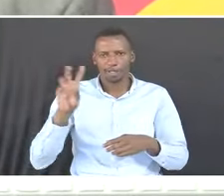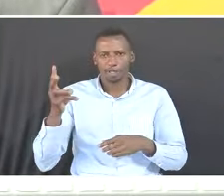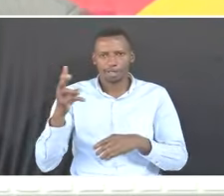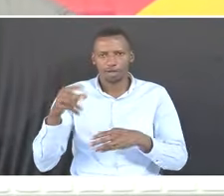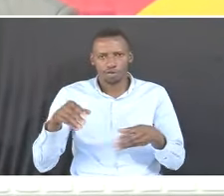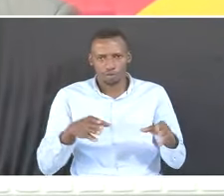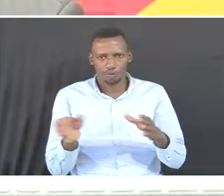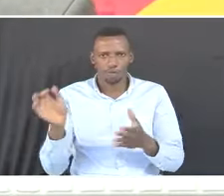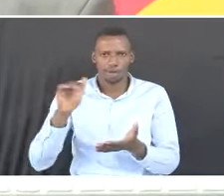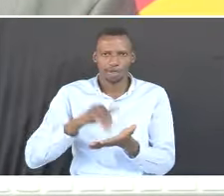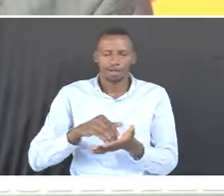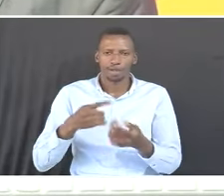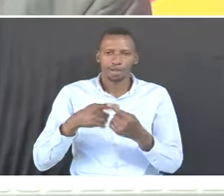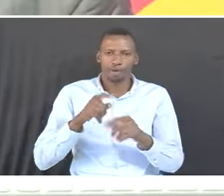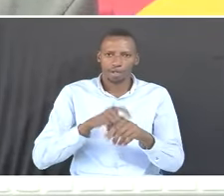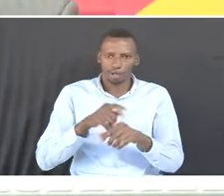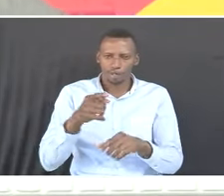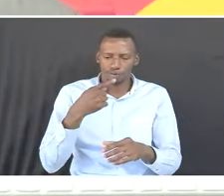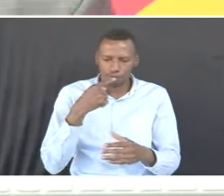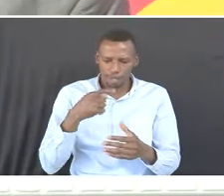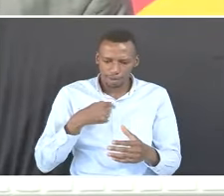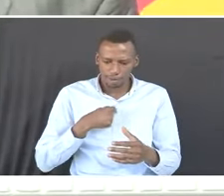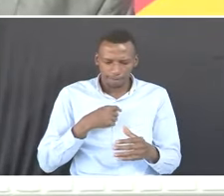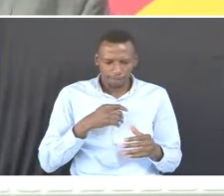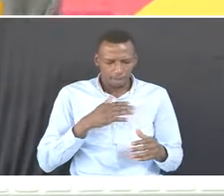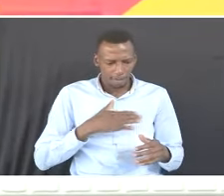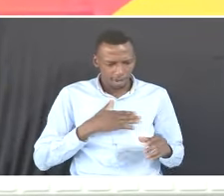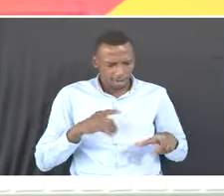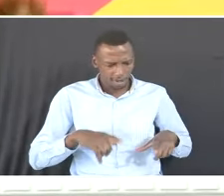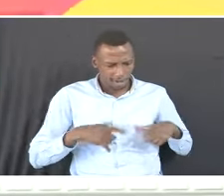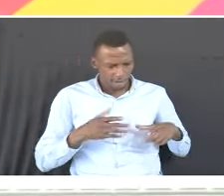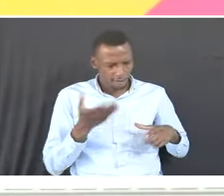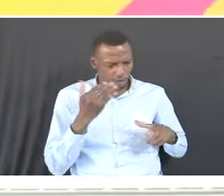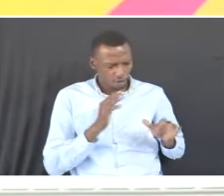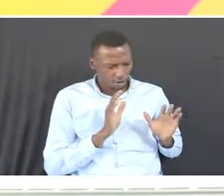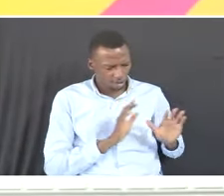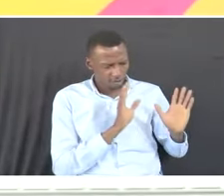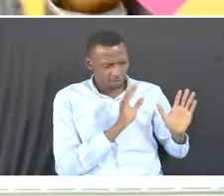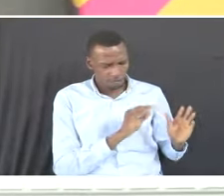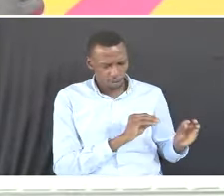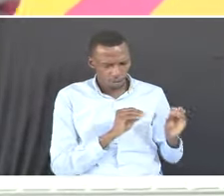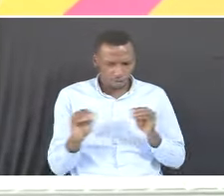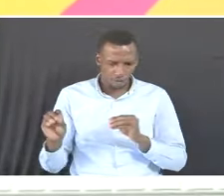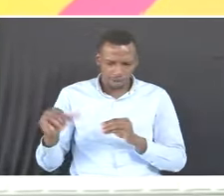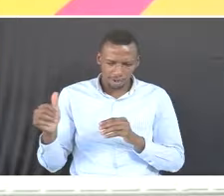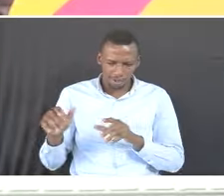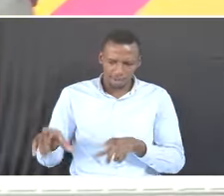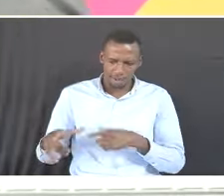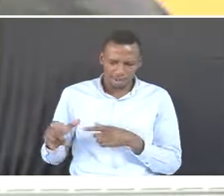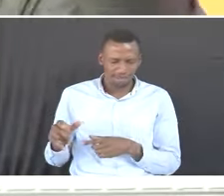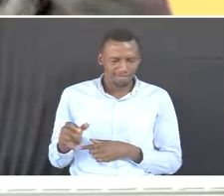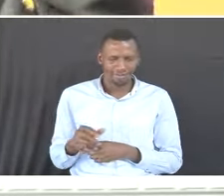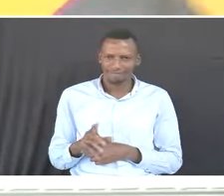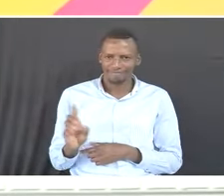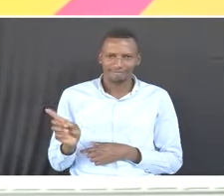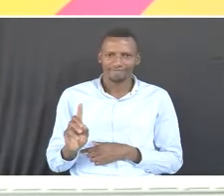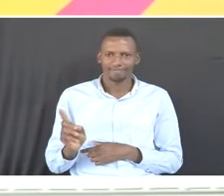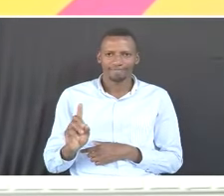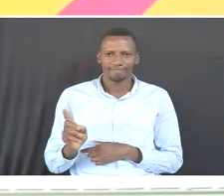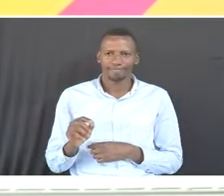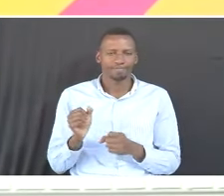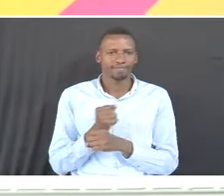you are telling me to leave my lifestyle into another lifestyle, that one, Lord, it cannot